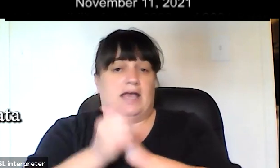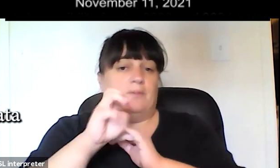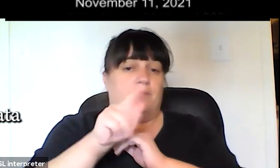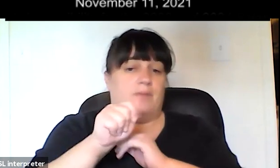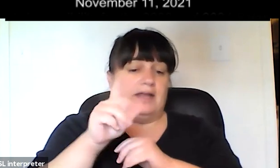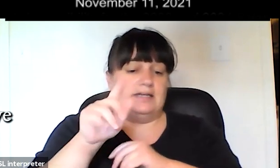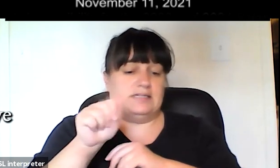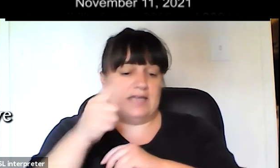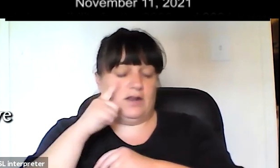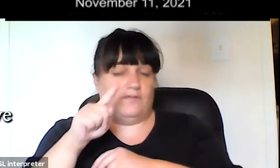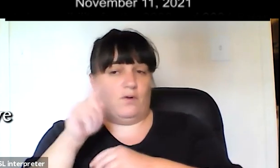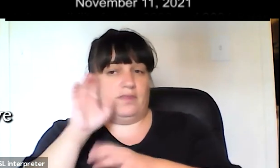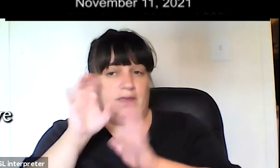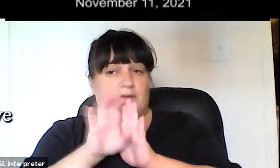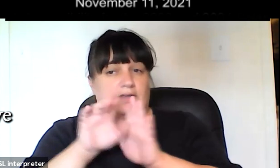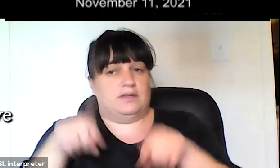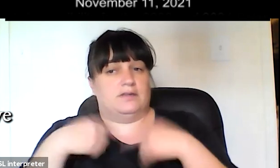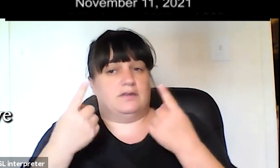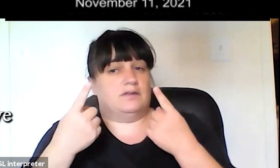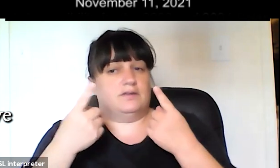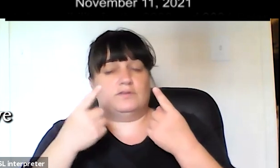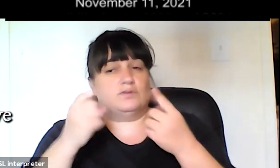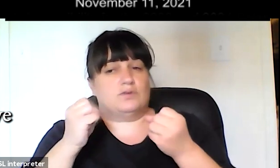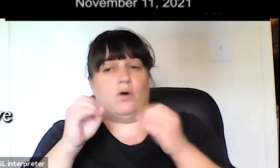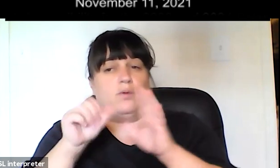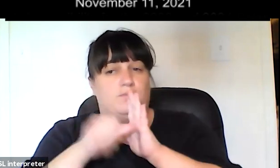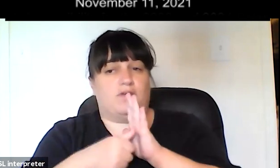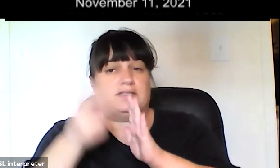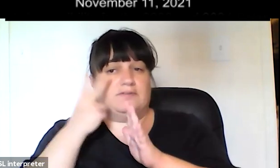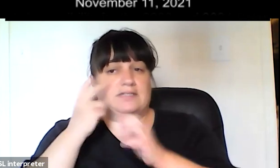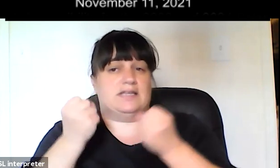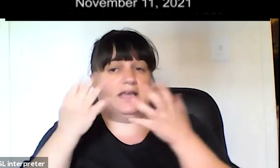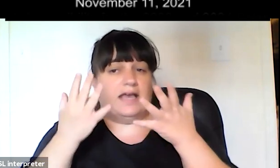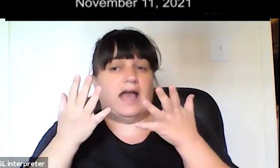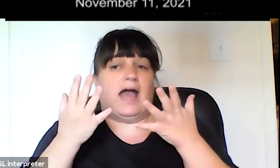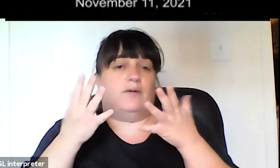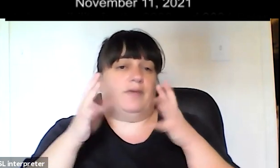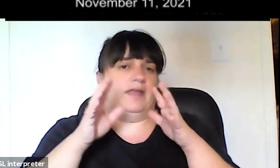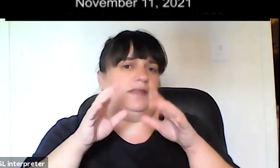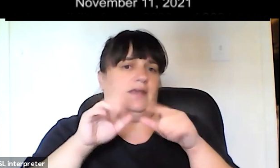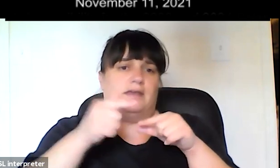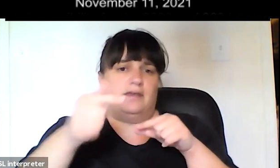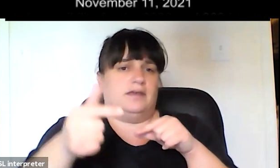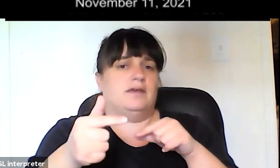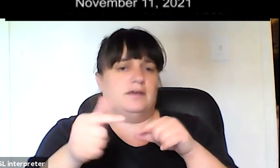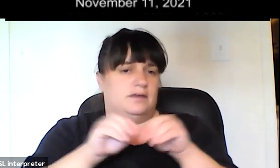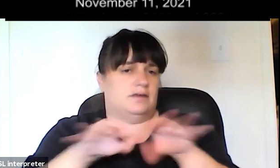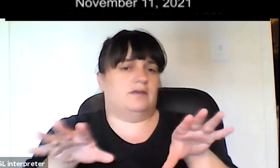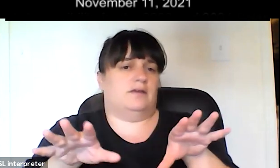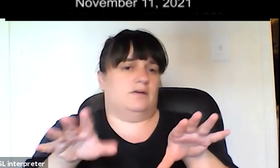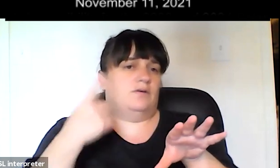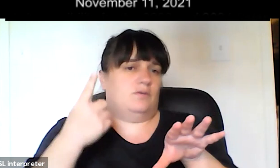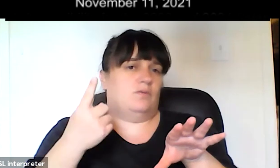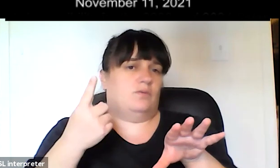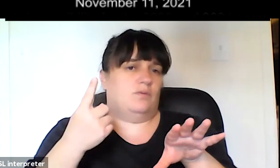for the images. And it's really been just so impressive to see how many ripples in that pond that one